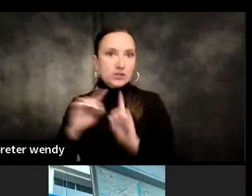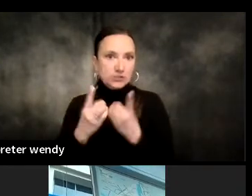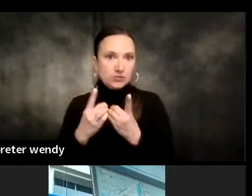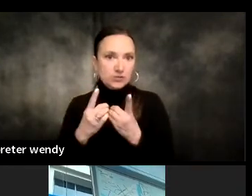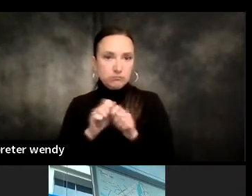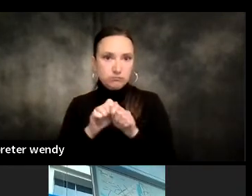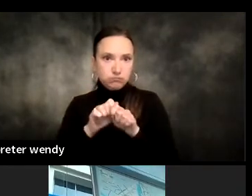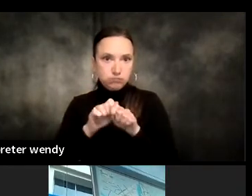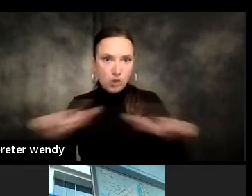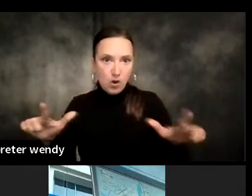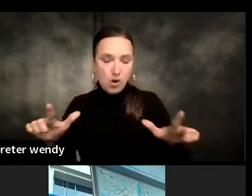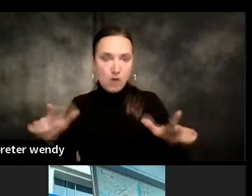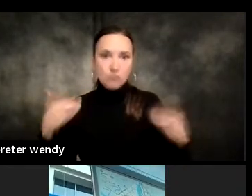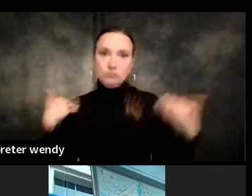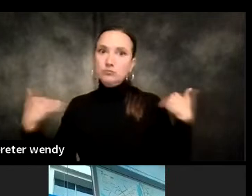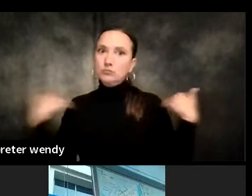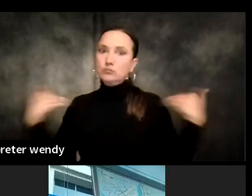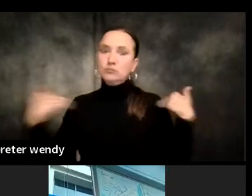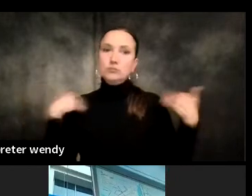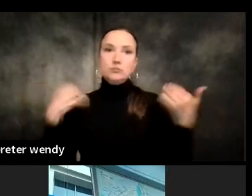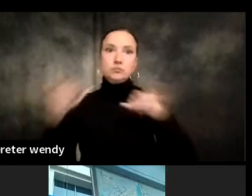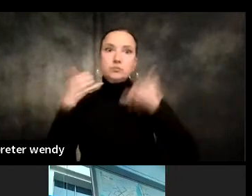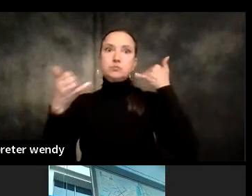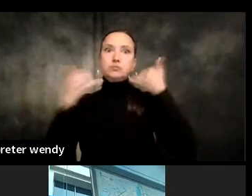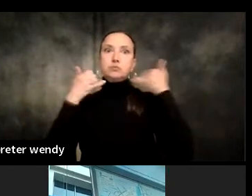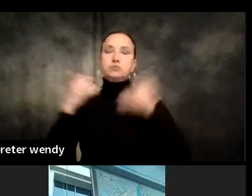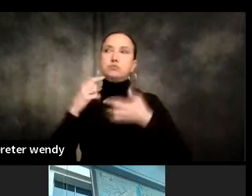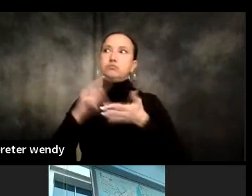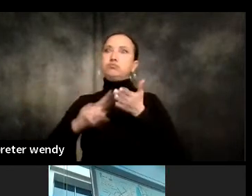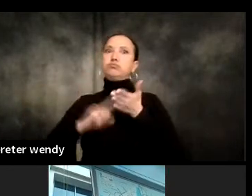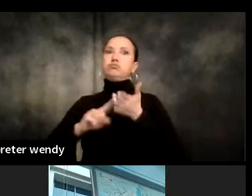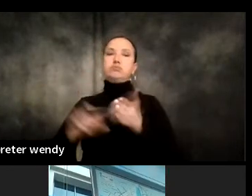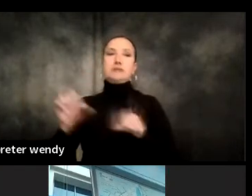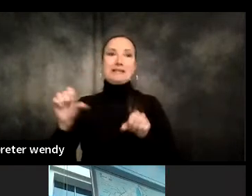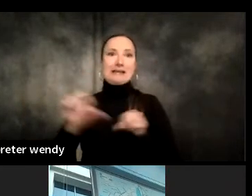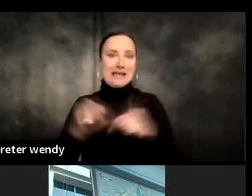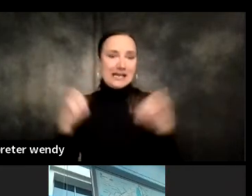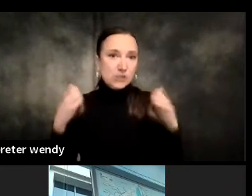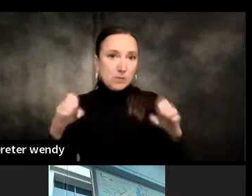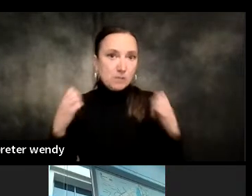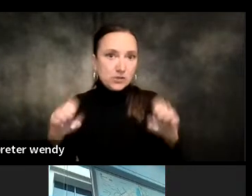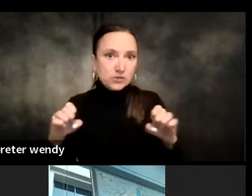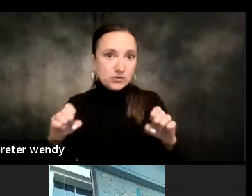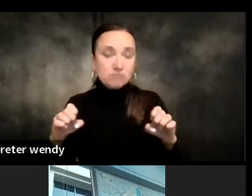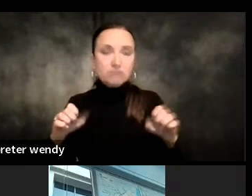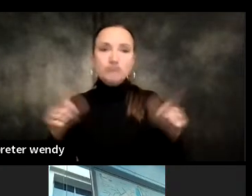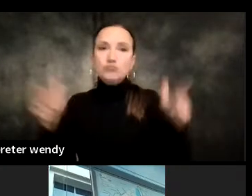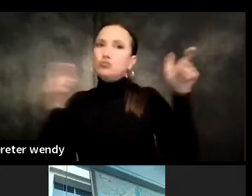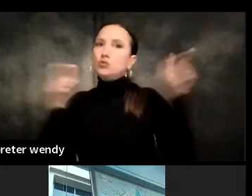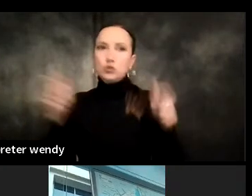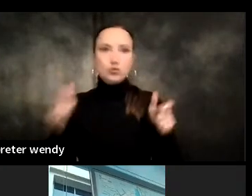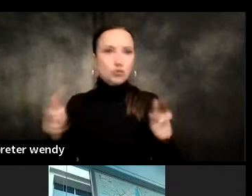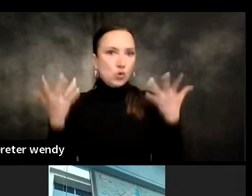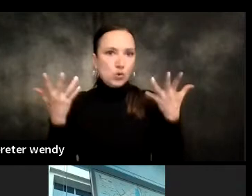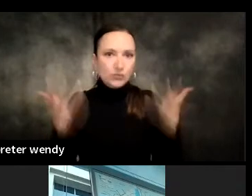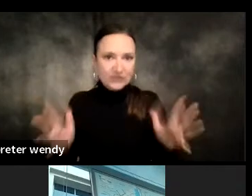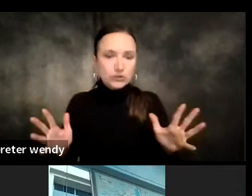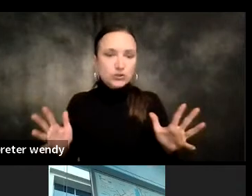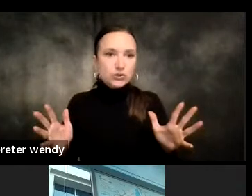I received a lot of calls and inquiries. The gas emergency has been contained,